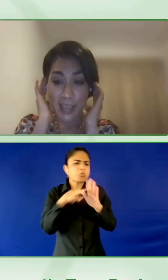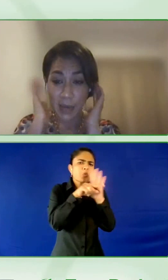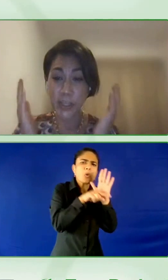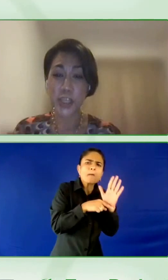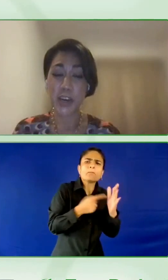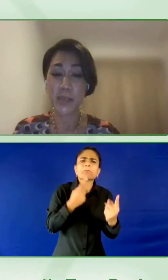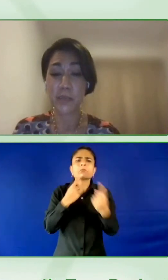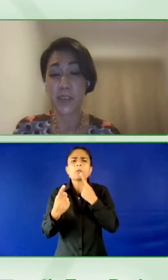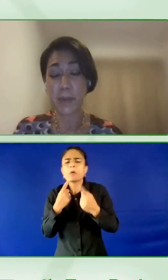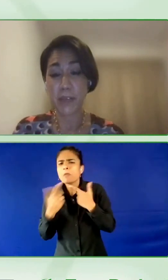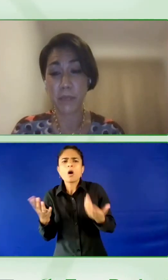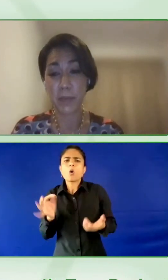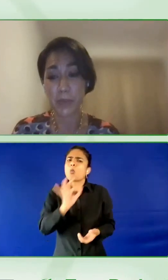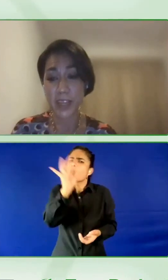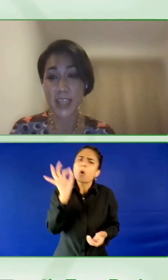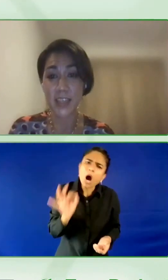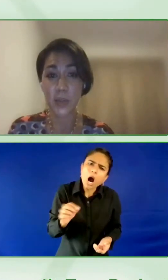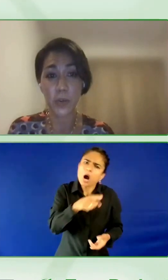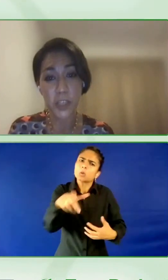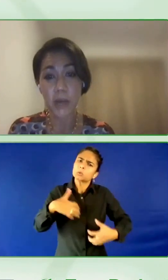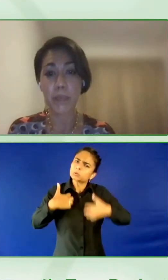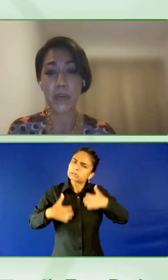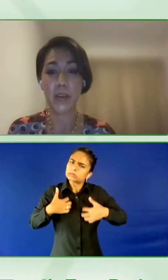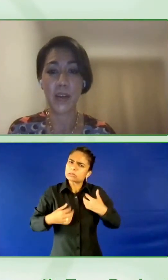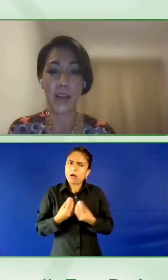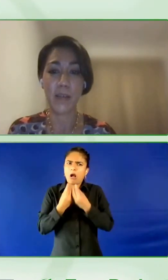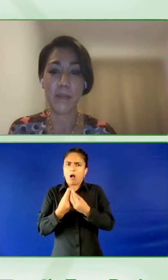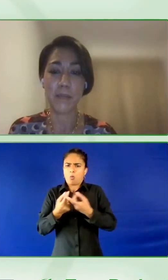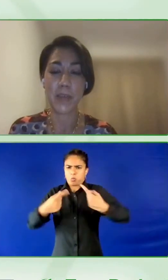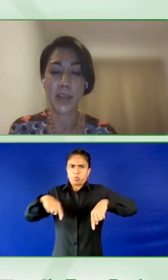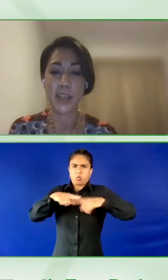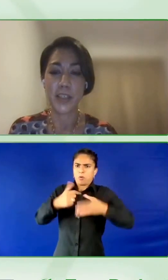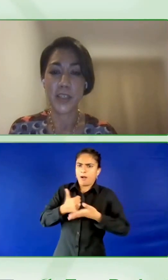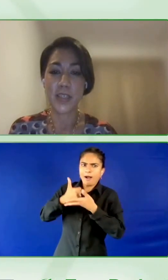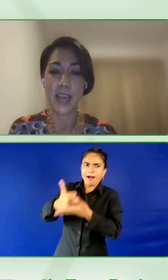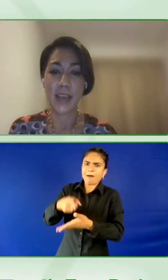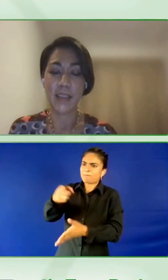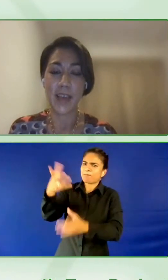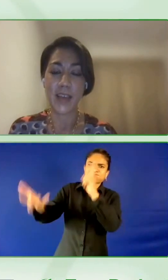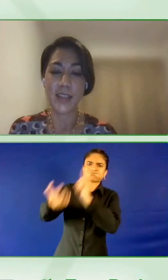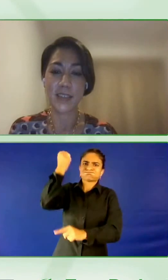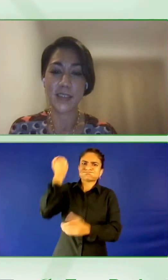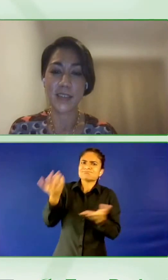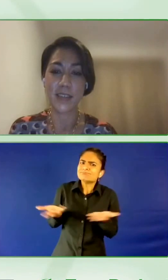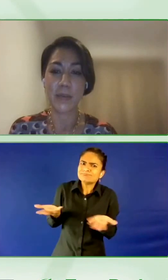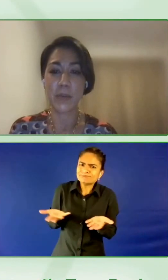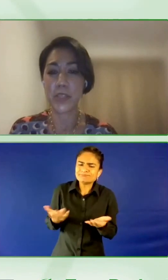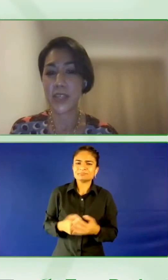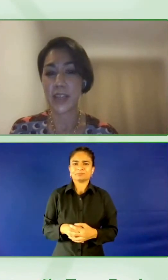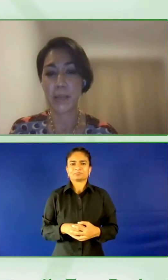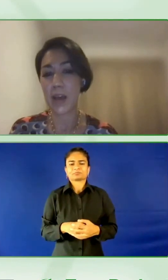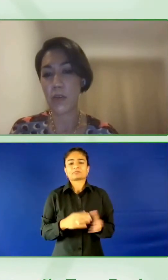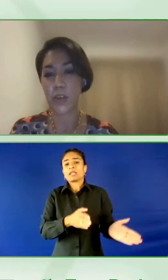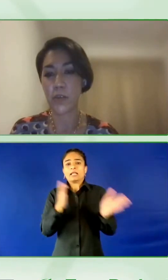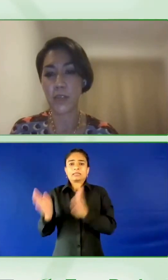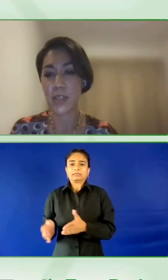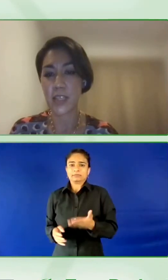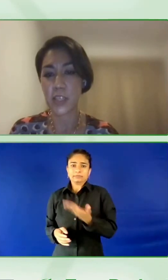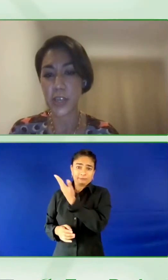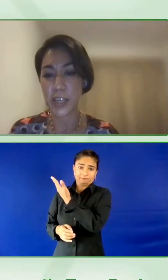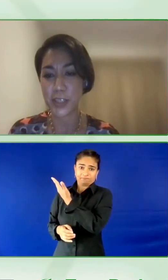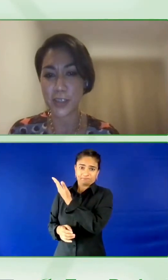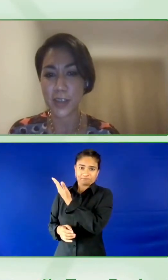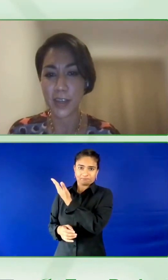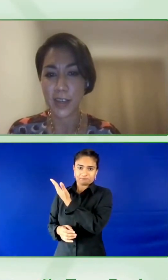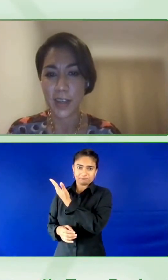Here in this slide, we're just sharing some feedback from people that attended the workshop. Just saying that some of them were just saying about how, the